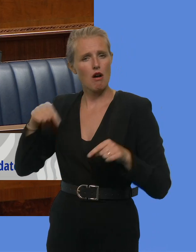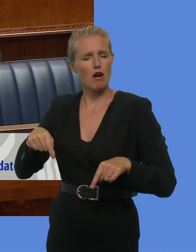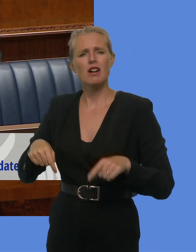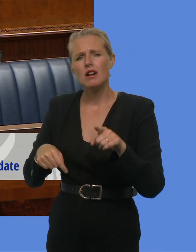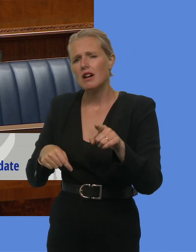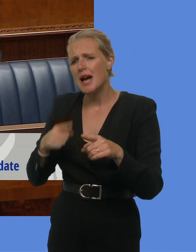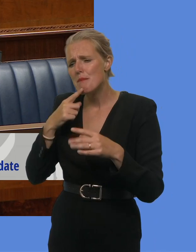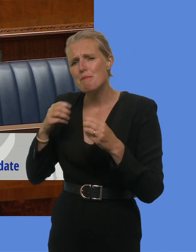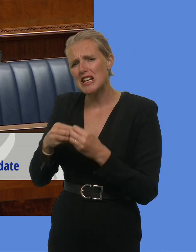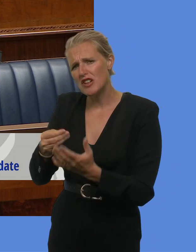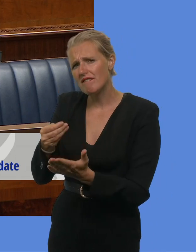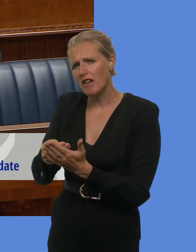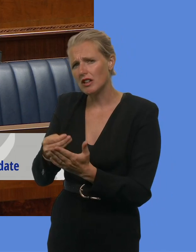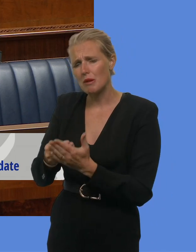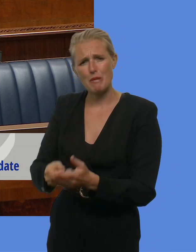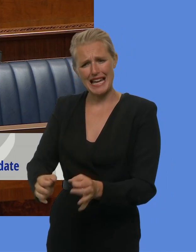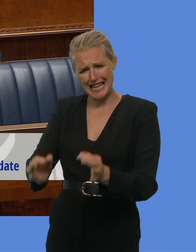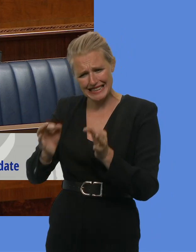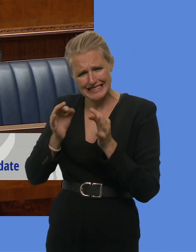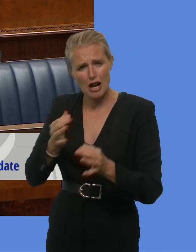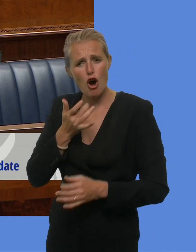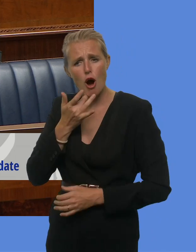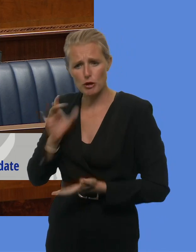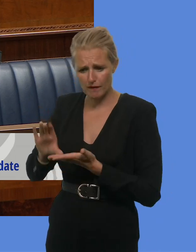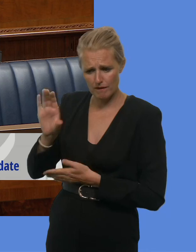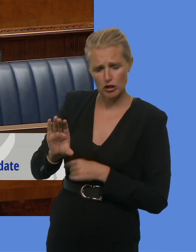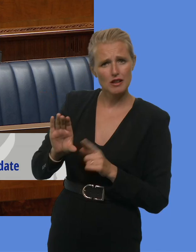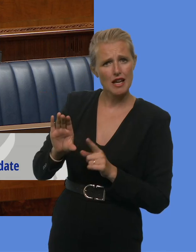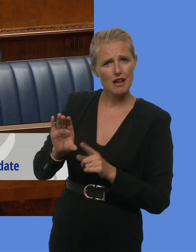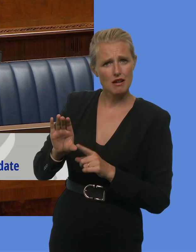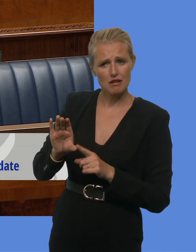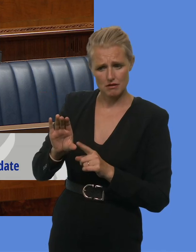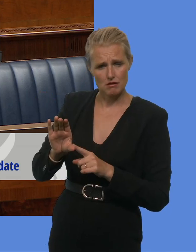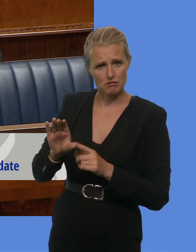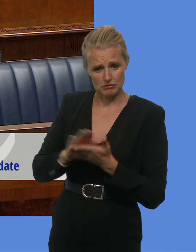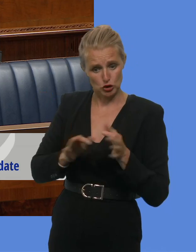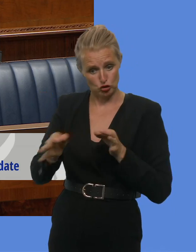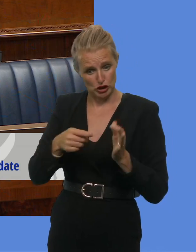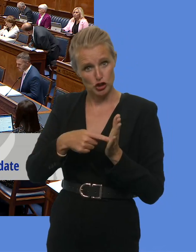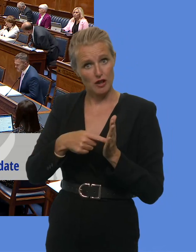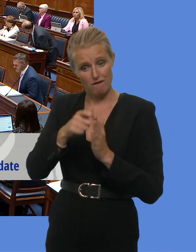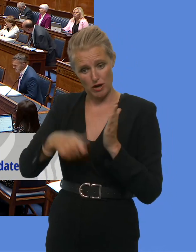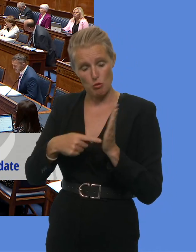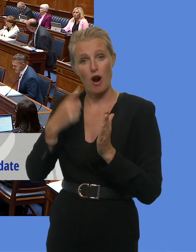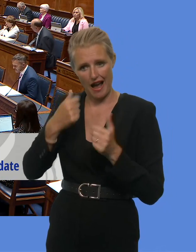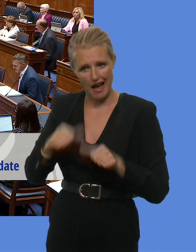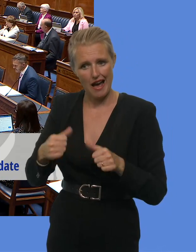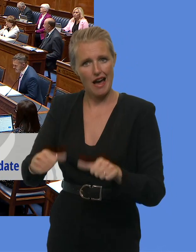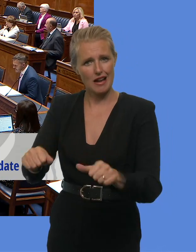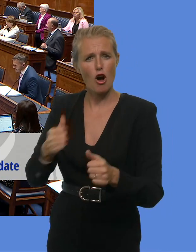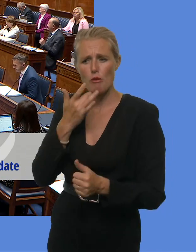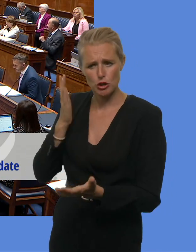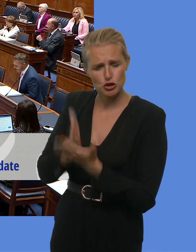there, what funding is actually available to ensure that the draft strategic framework can be implemented? First